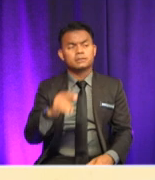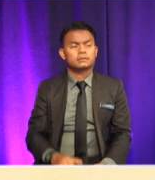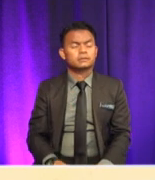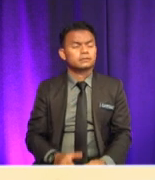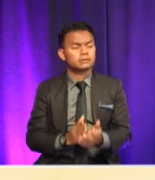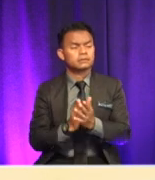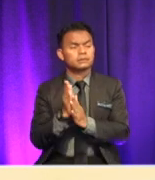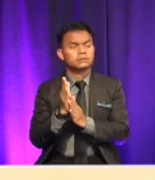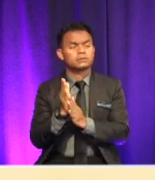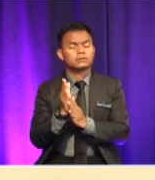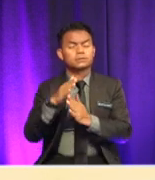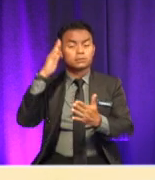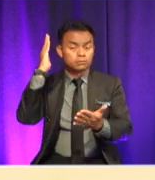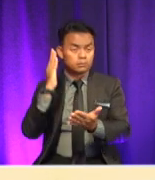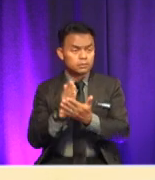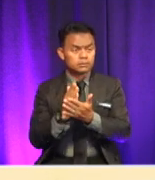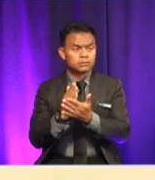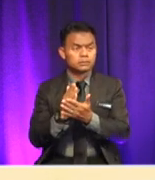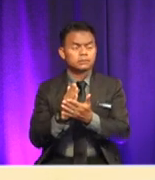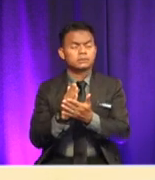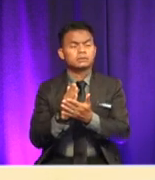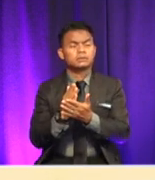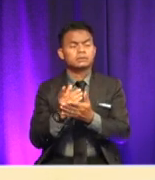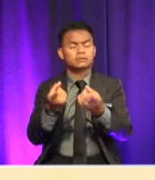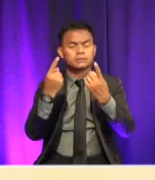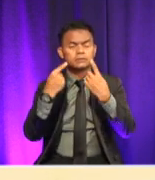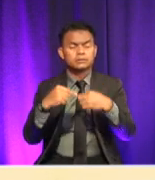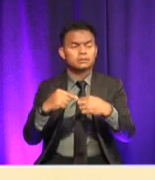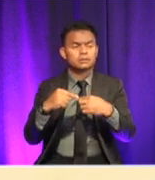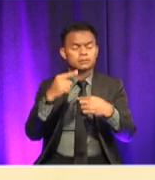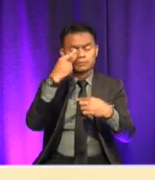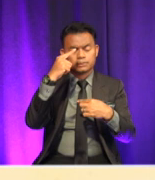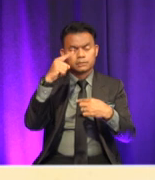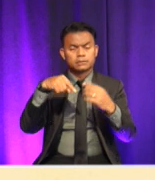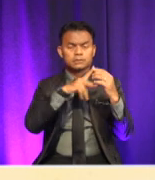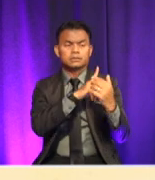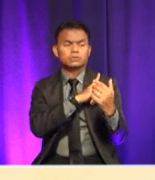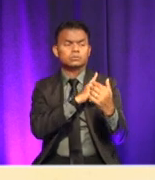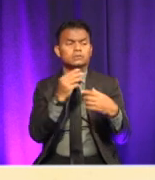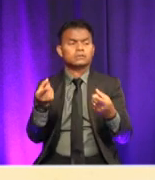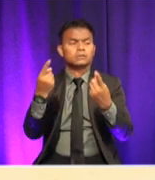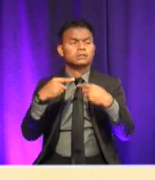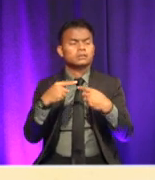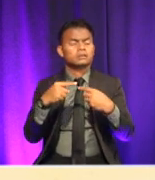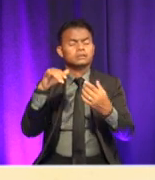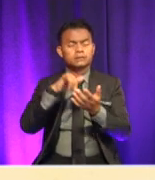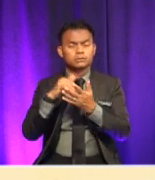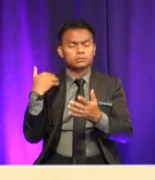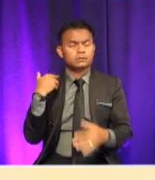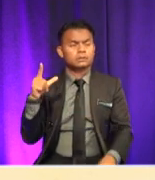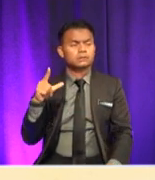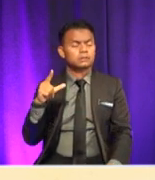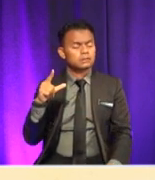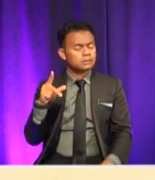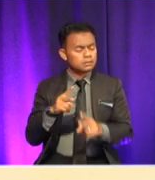of trying to hold on to her beliefs and later succumb to following what the chief wanted just so her torture would end. That is extremely disturbing as